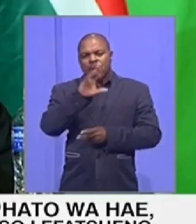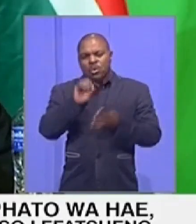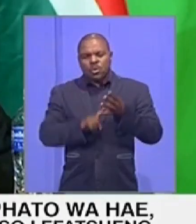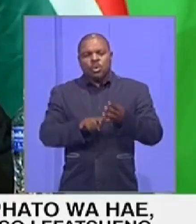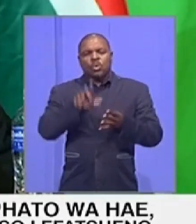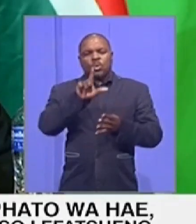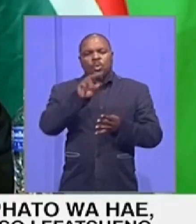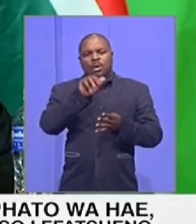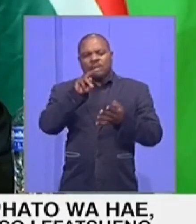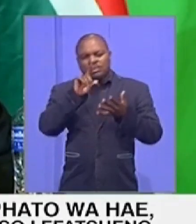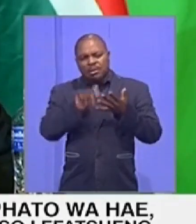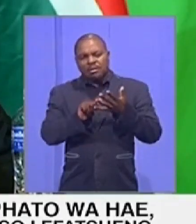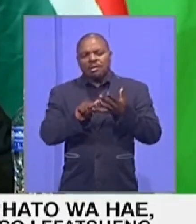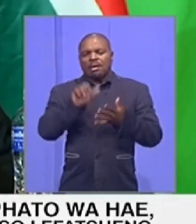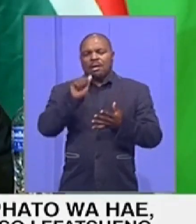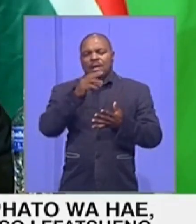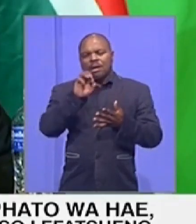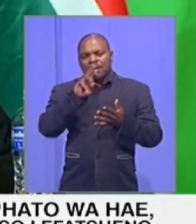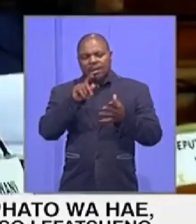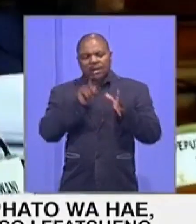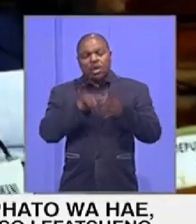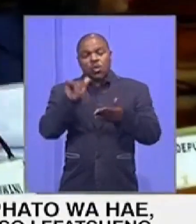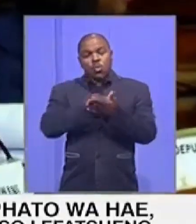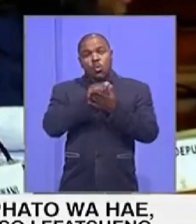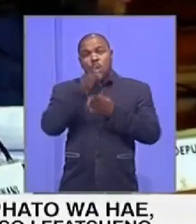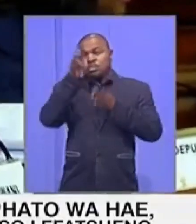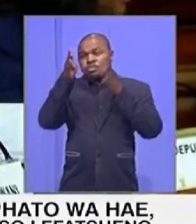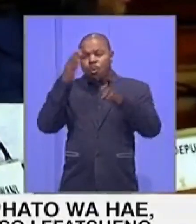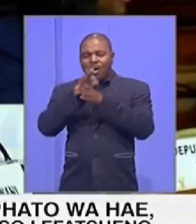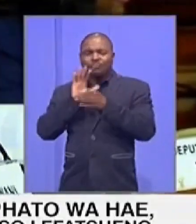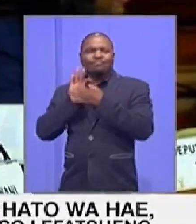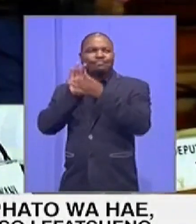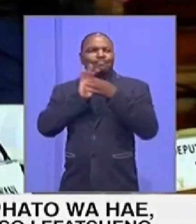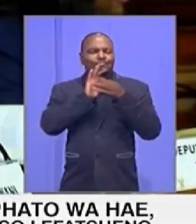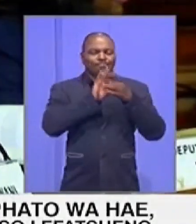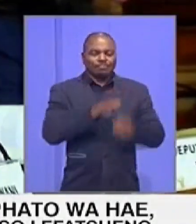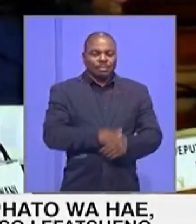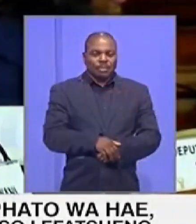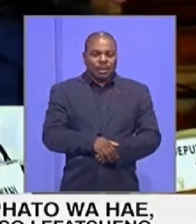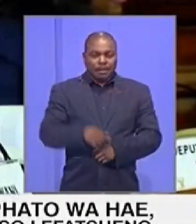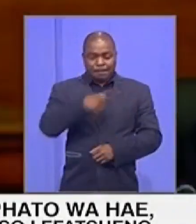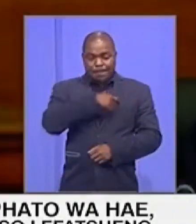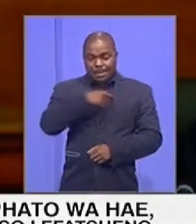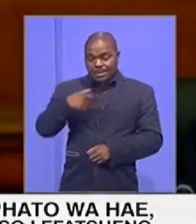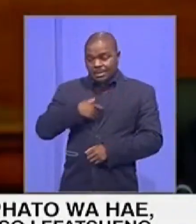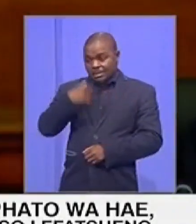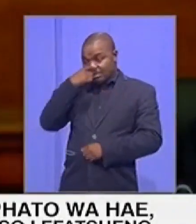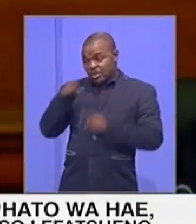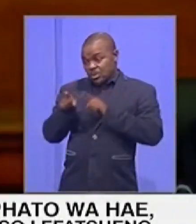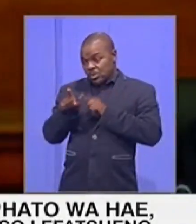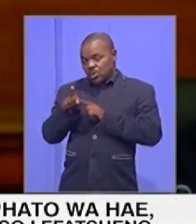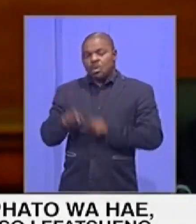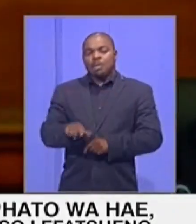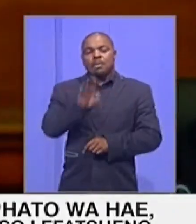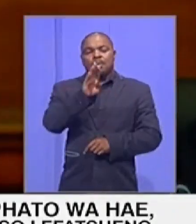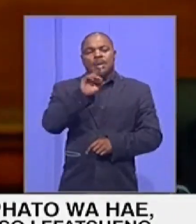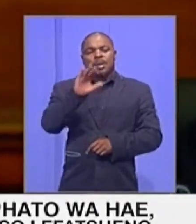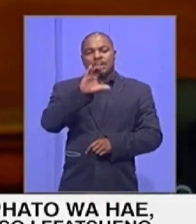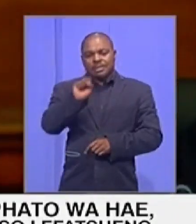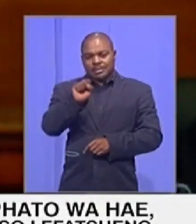Accra, Lagos, and New York. Mo presidente Ramaphosa e wile modula setulo wa BRICS o re Afrika Borwa e